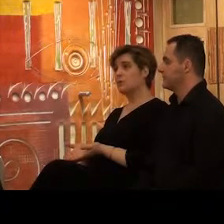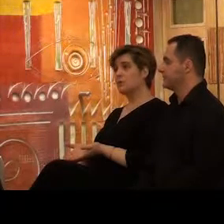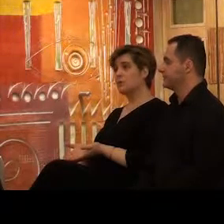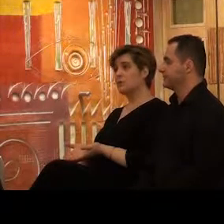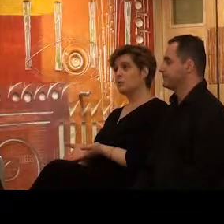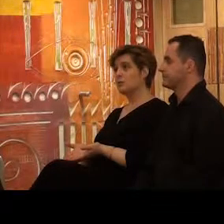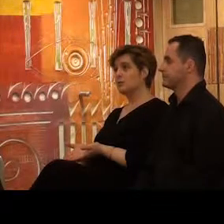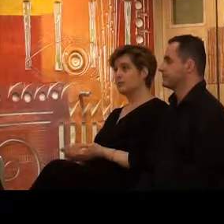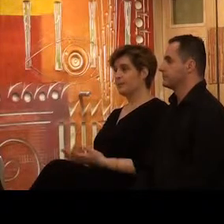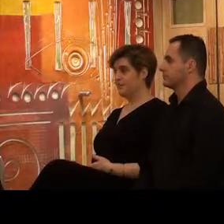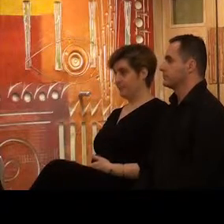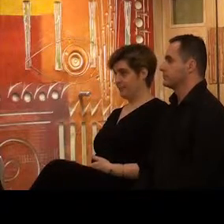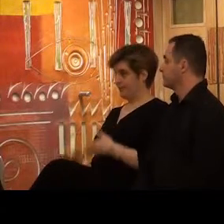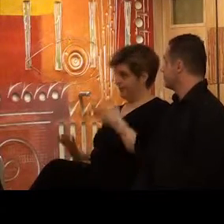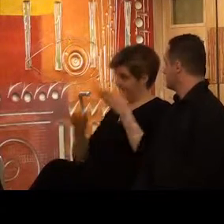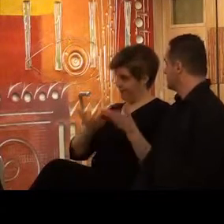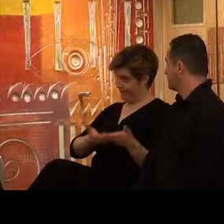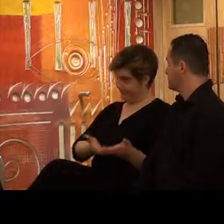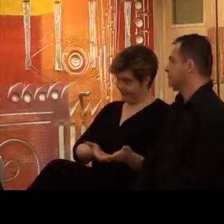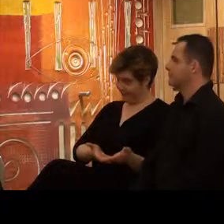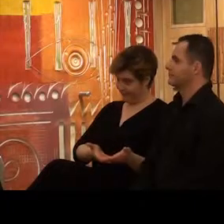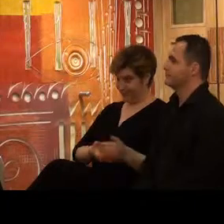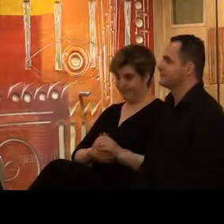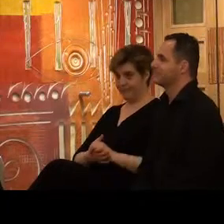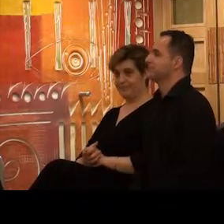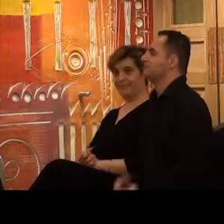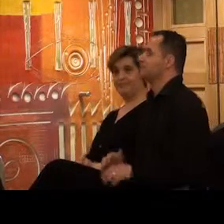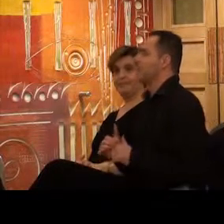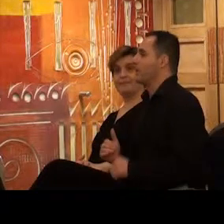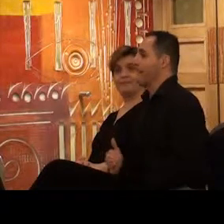an exciting thing to do. I'm being waited for 5 minutes.